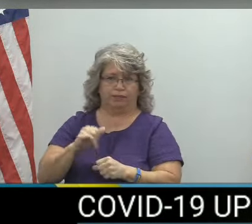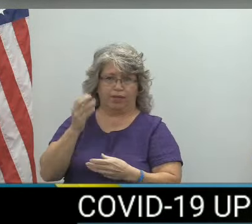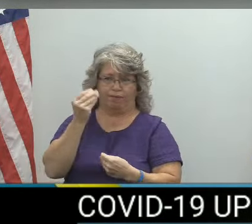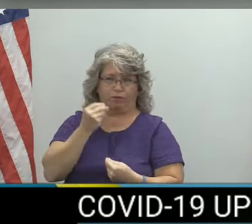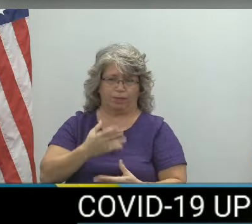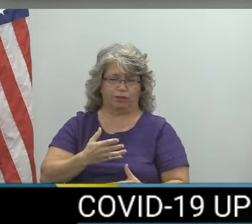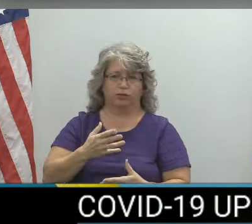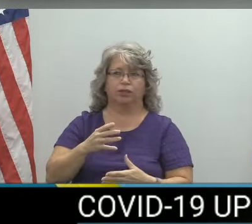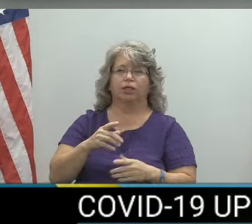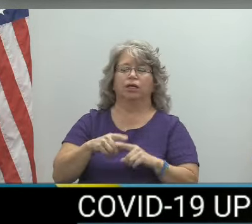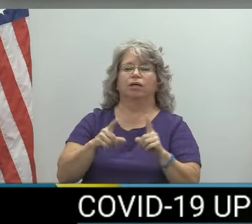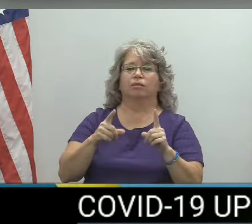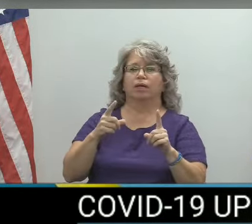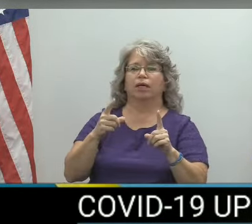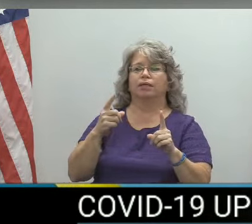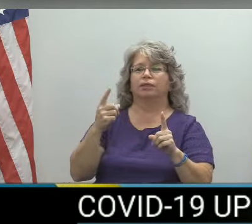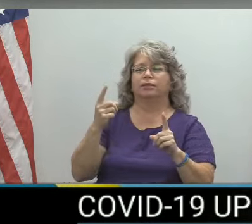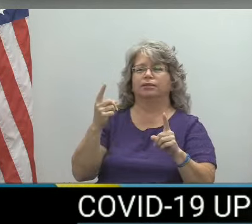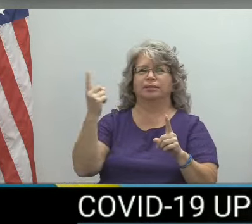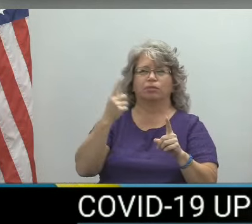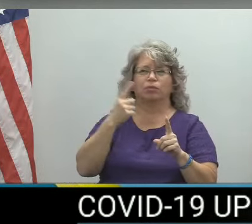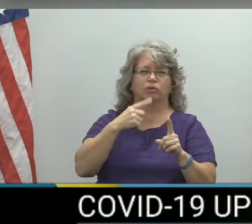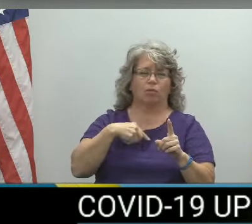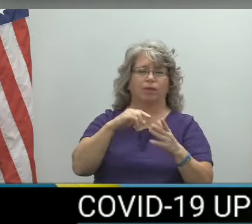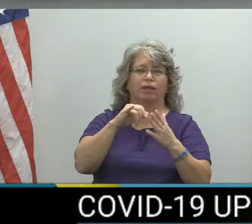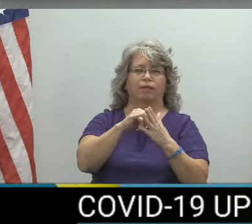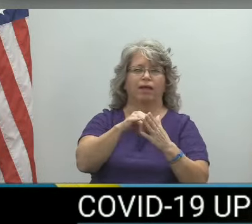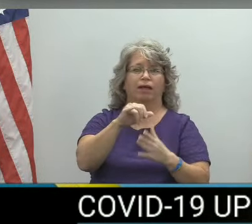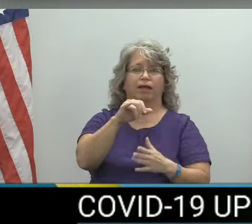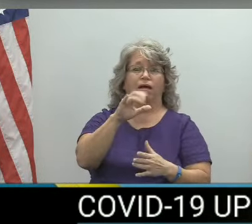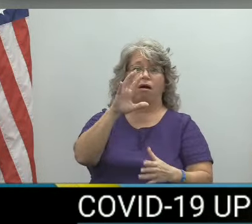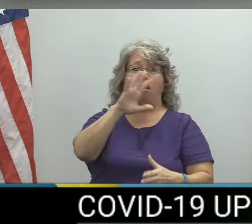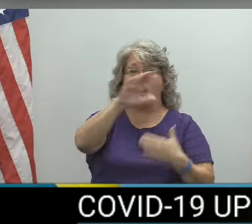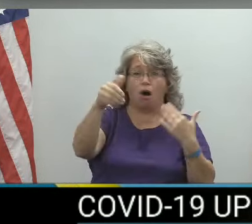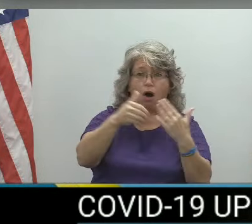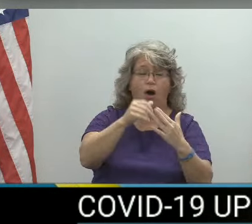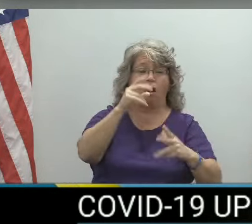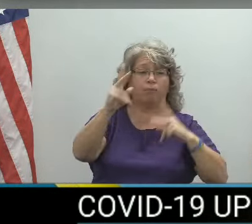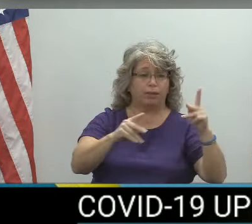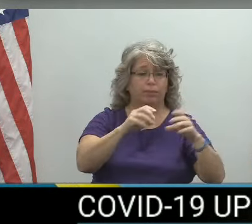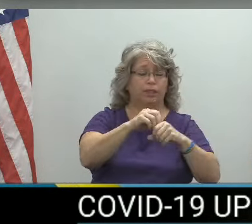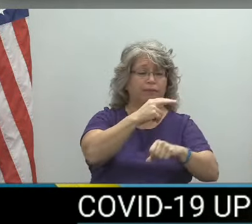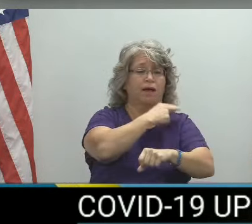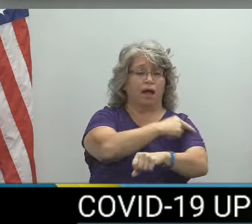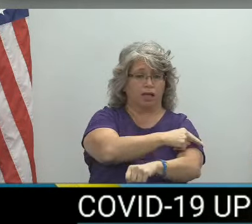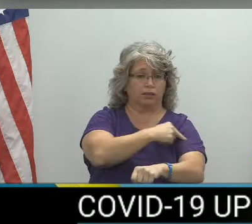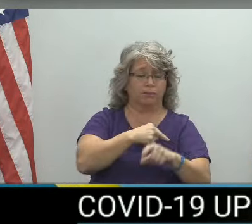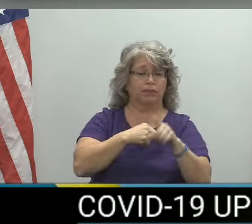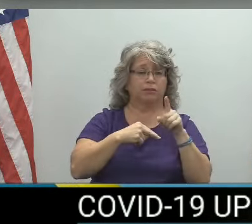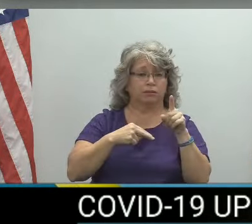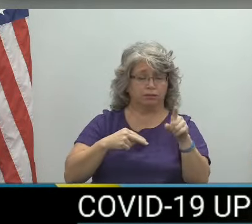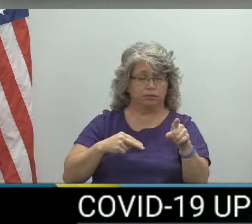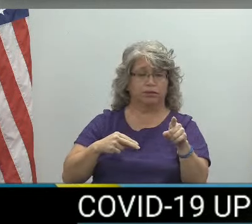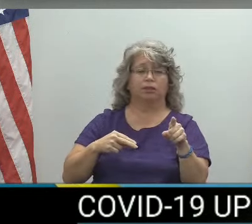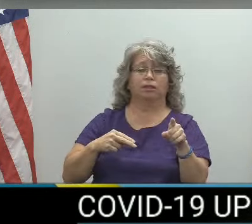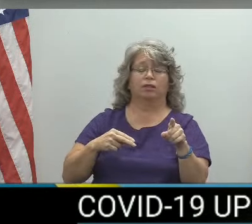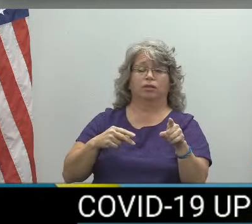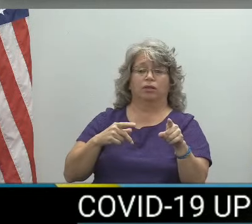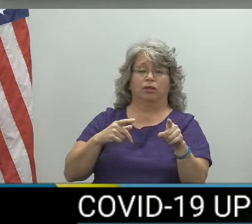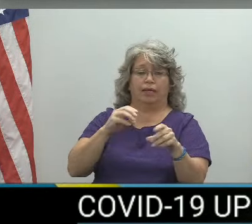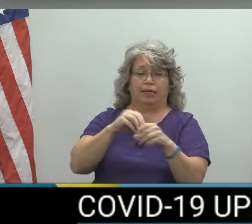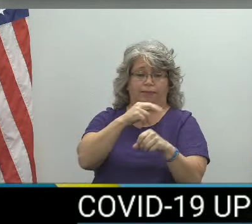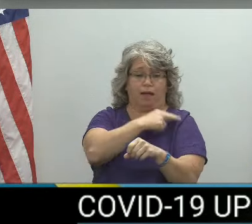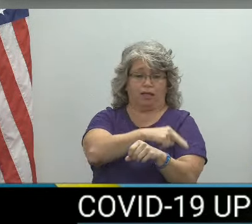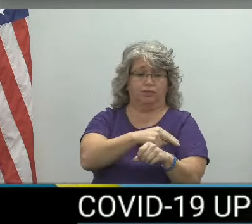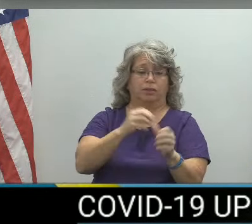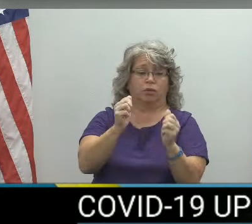like 50% of the people in the hospital that are positive for COVID are there because of COVID. And